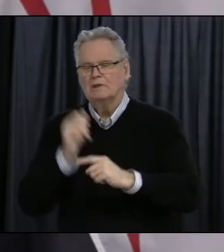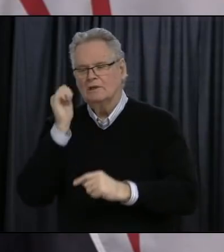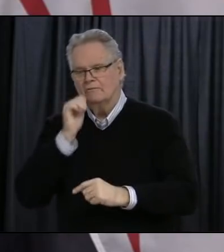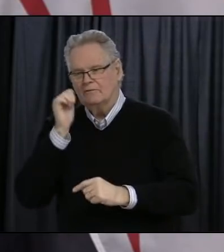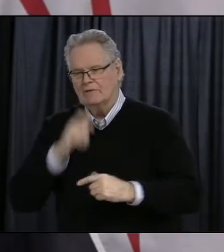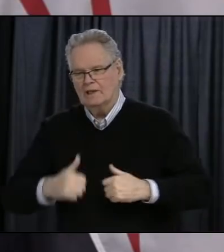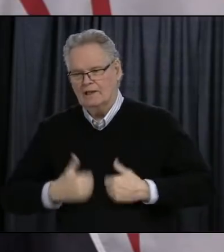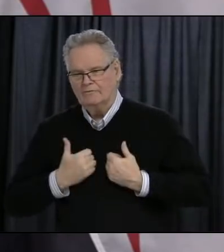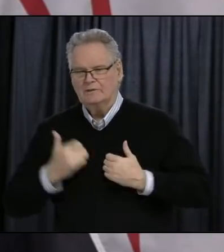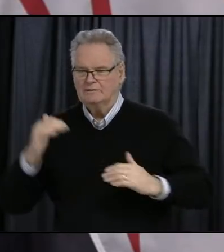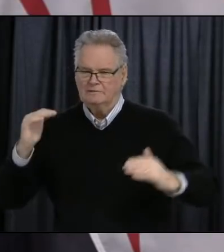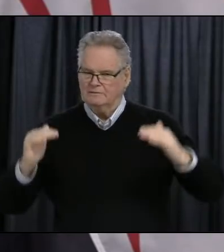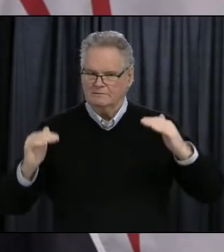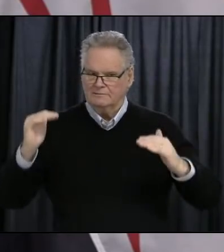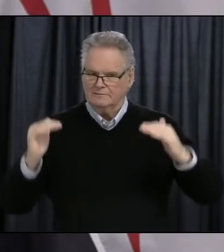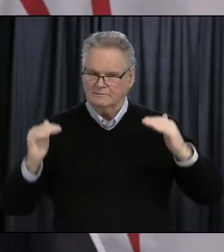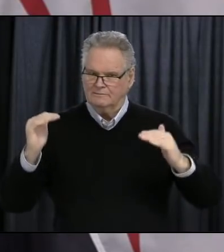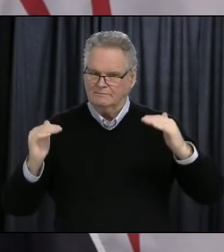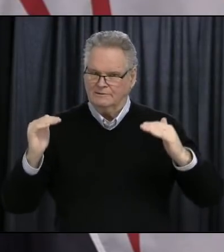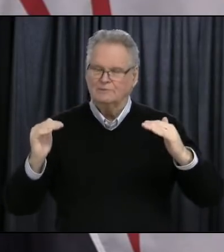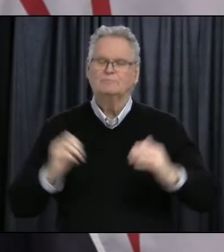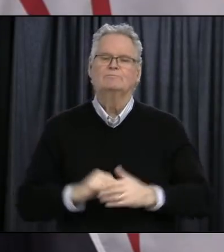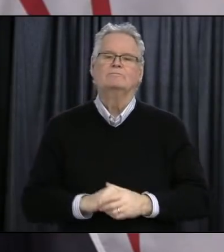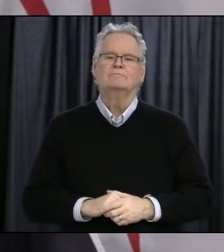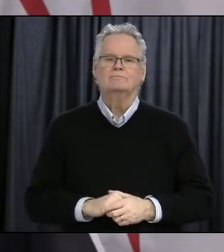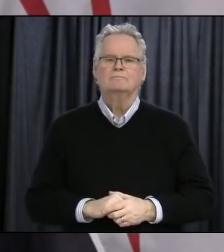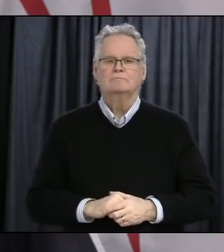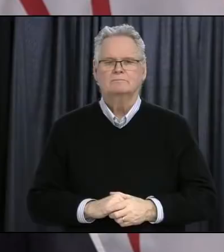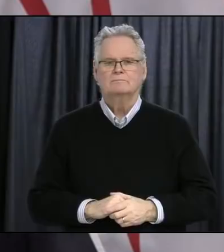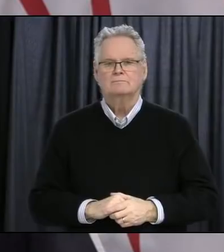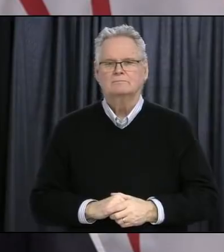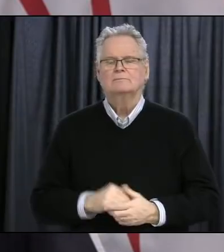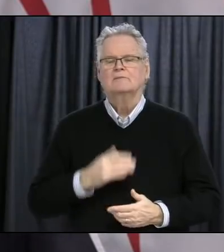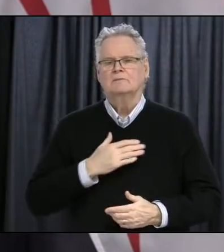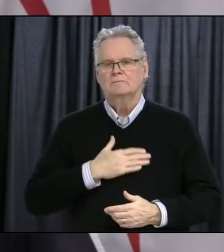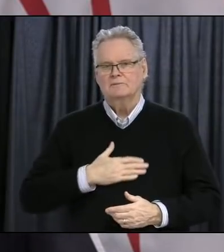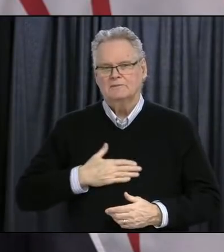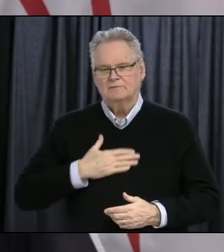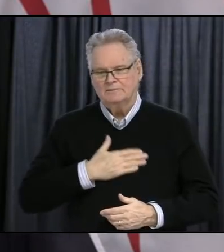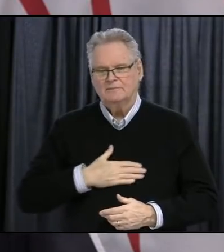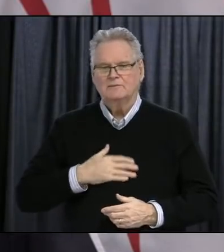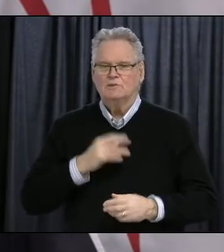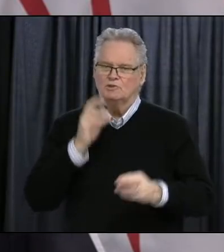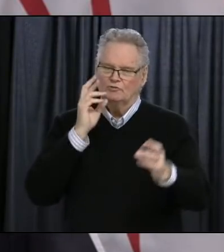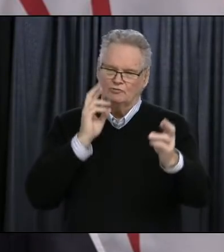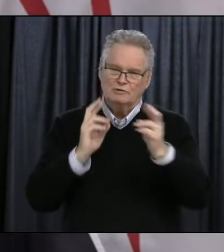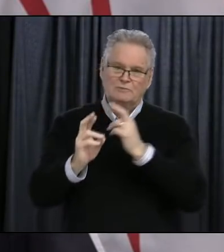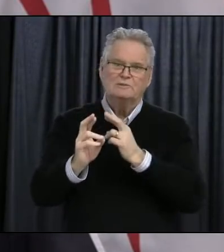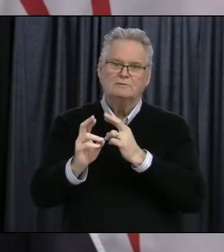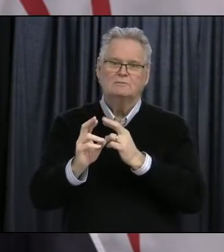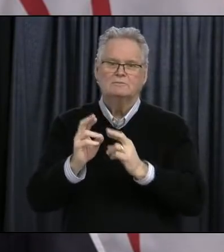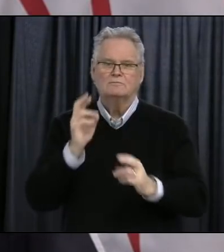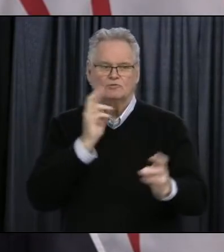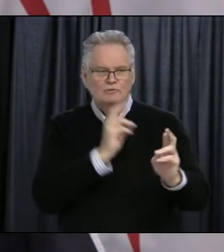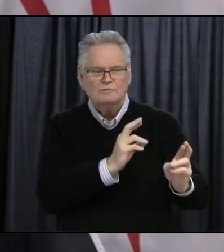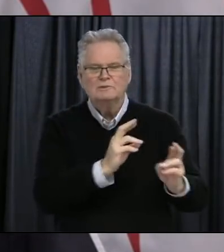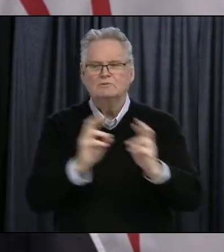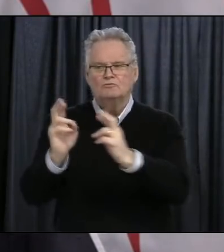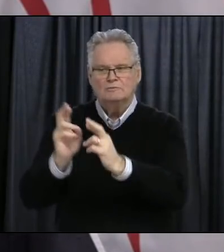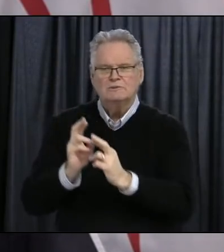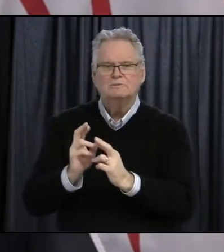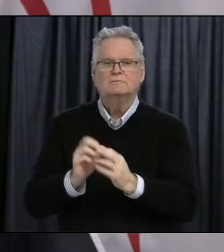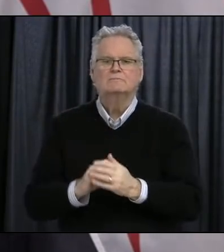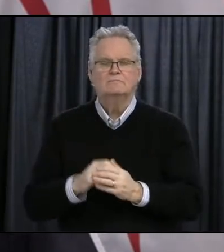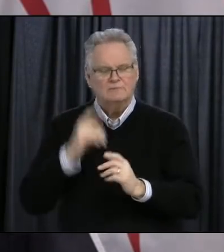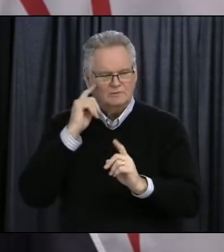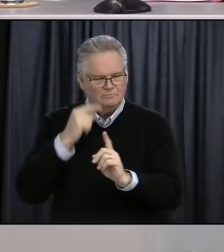this pandemic together. Let's do so with kindness, respect, and compassion for one another. Hold fast, Newfoundland and Labrador.